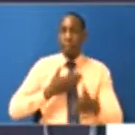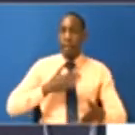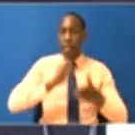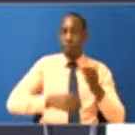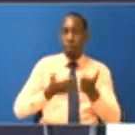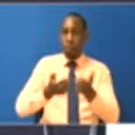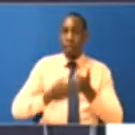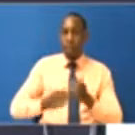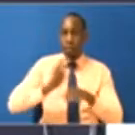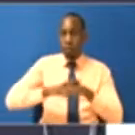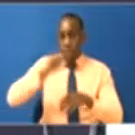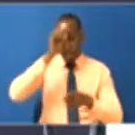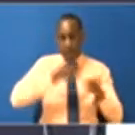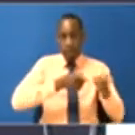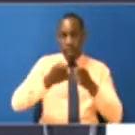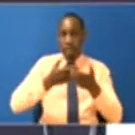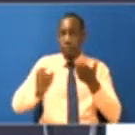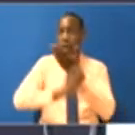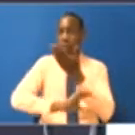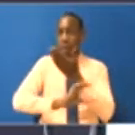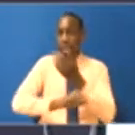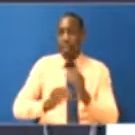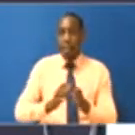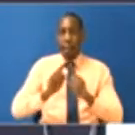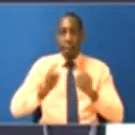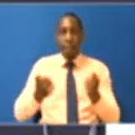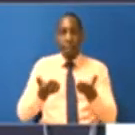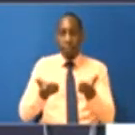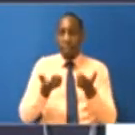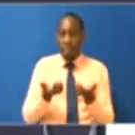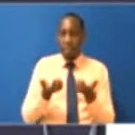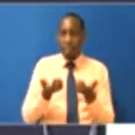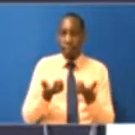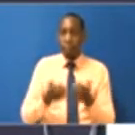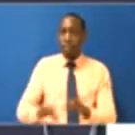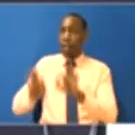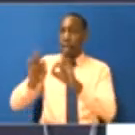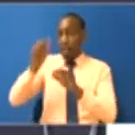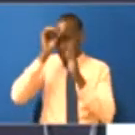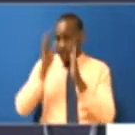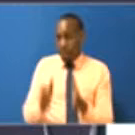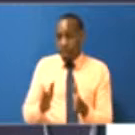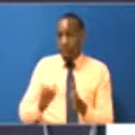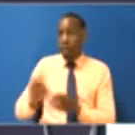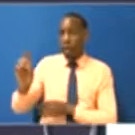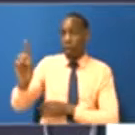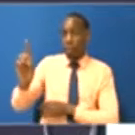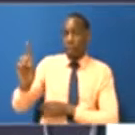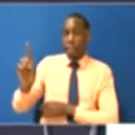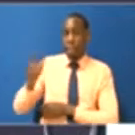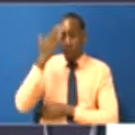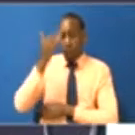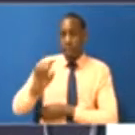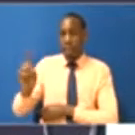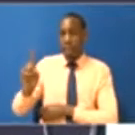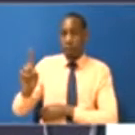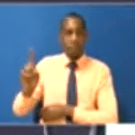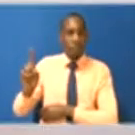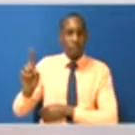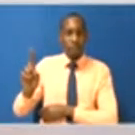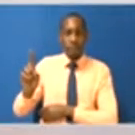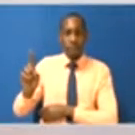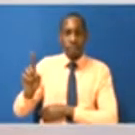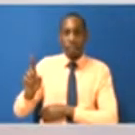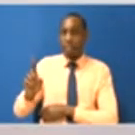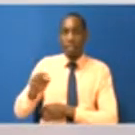we need governors good governors across the country but we need an exceptional governor in nairobi because nairobi is not just